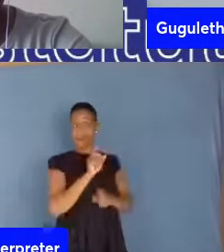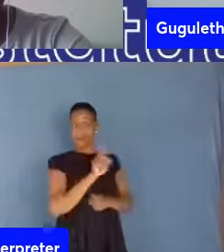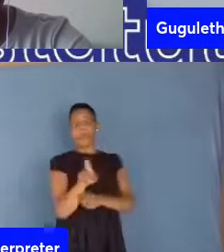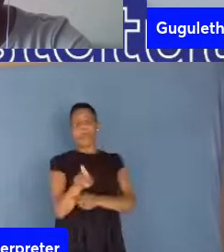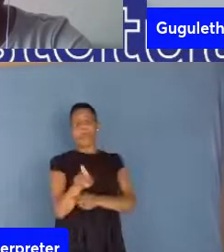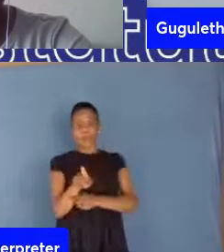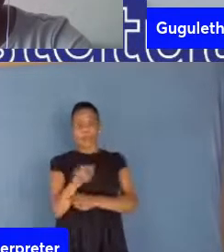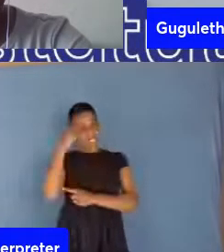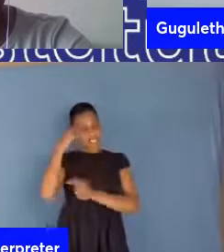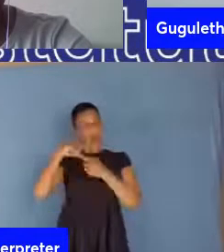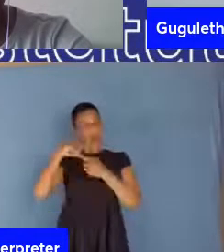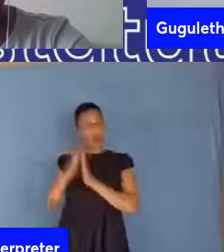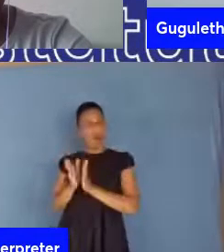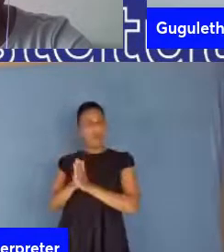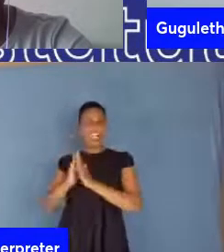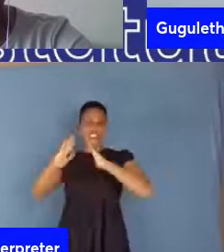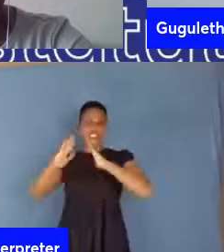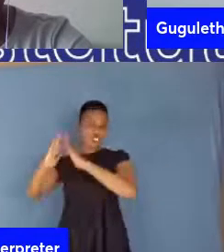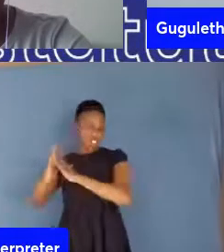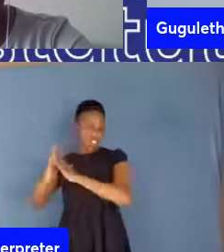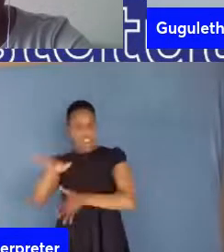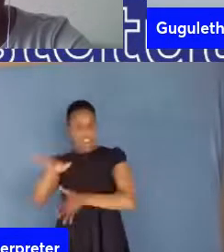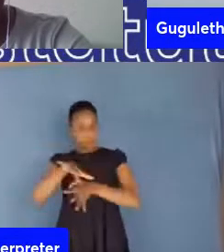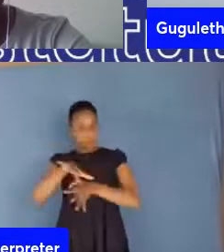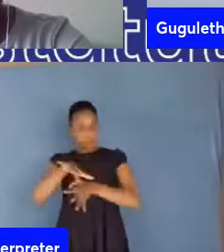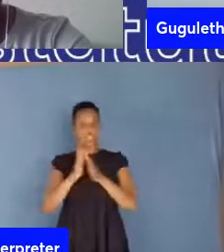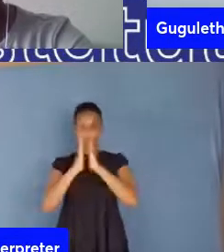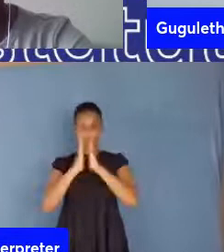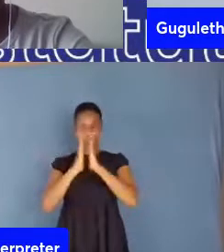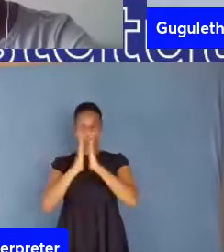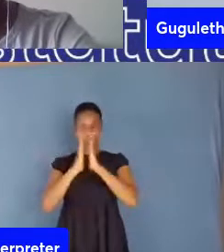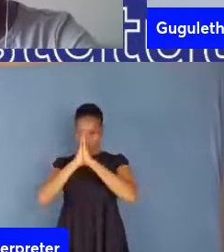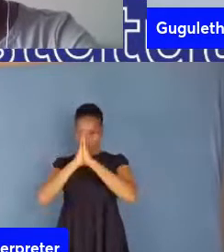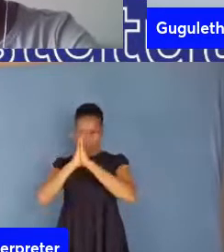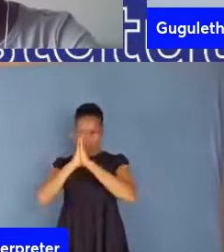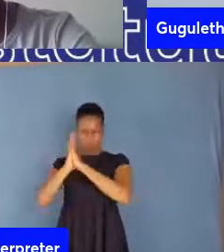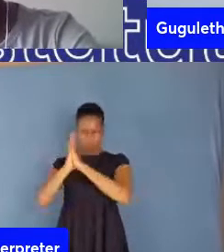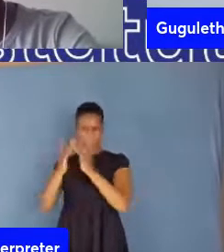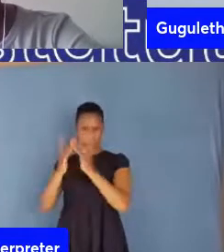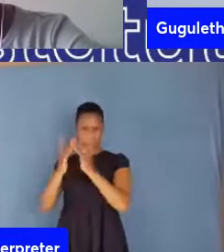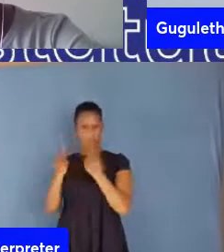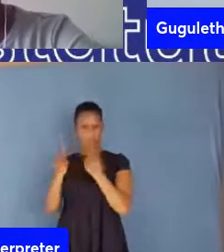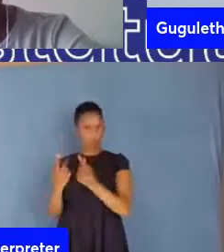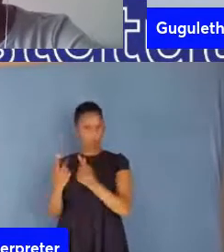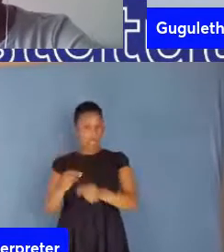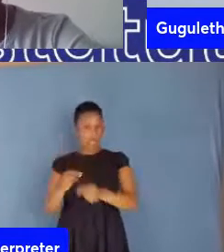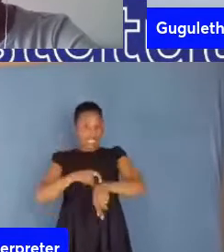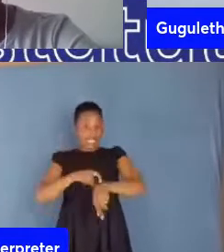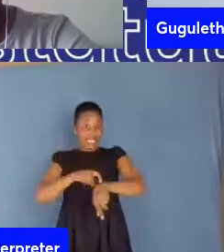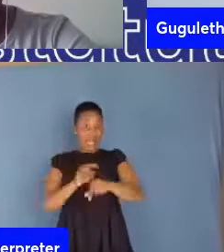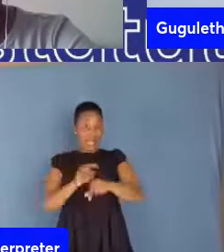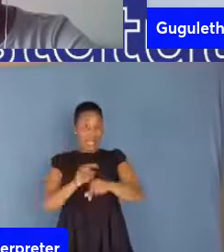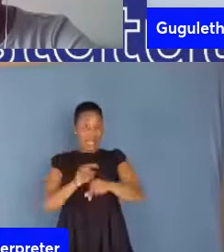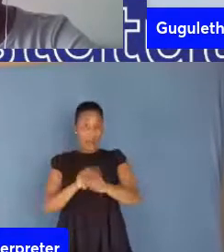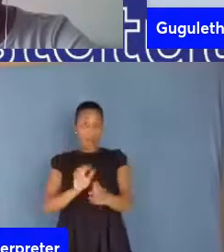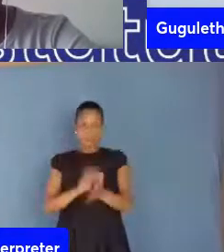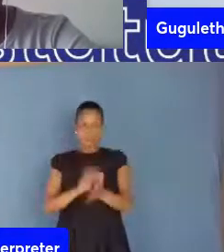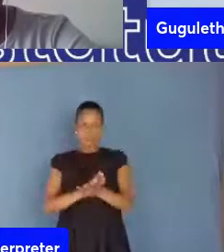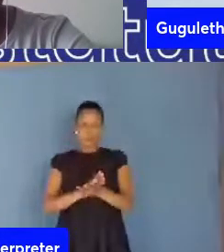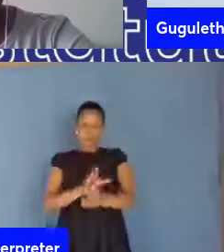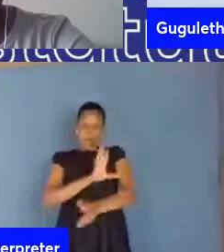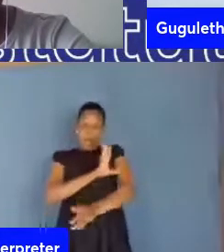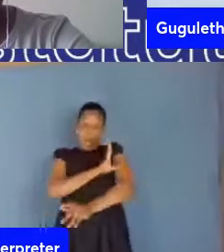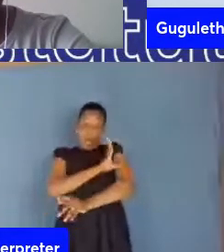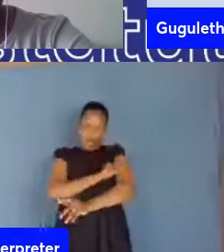as spaces where we should pray when we're vulnerable and seek spiritual, refuge, unfortunately, some of the very same